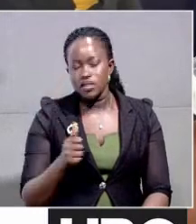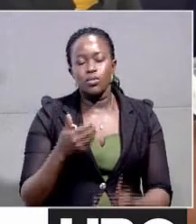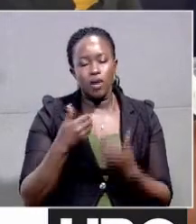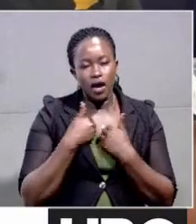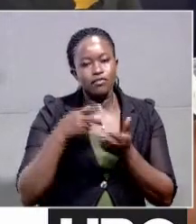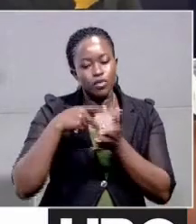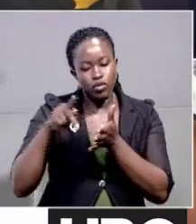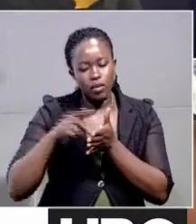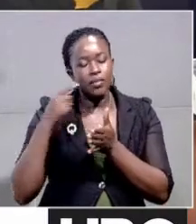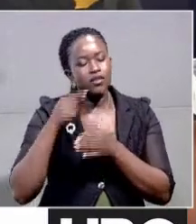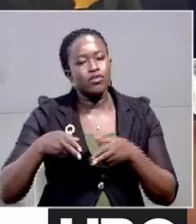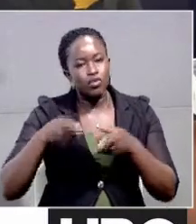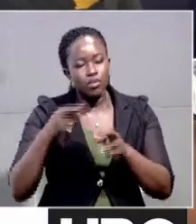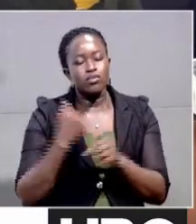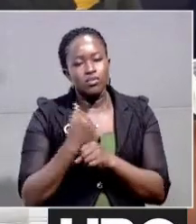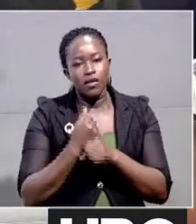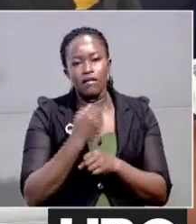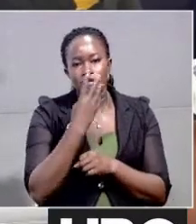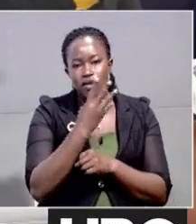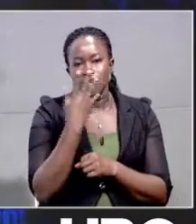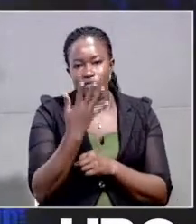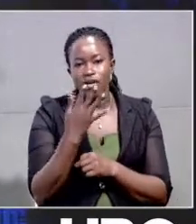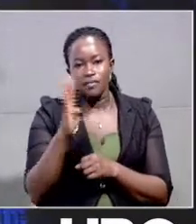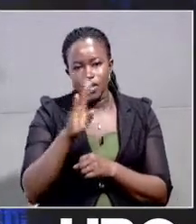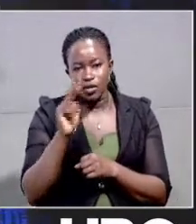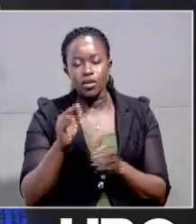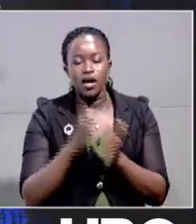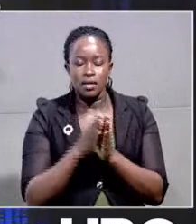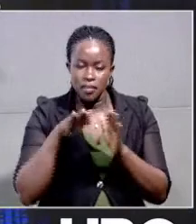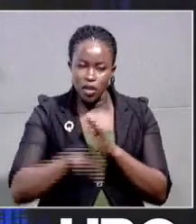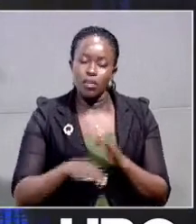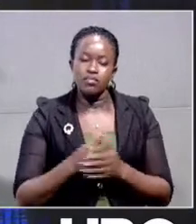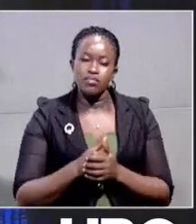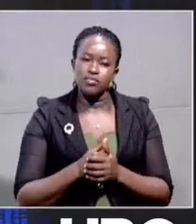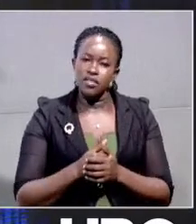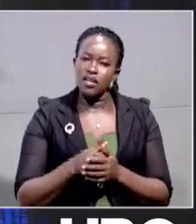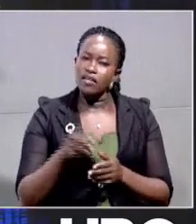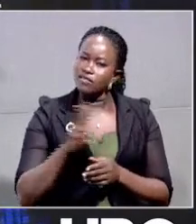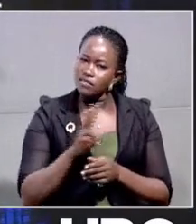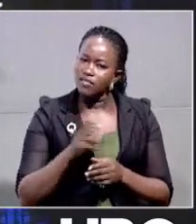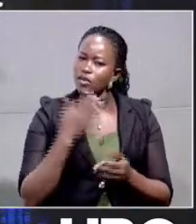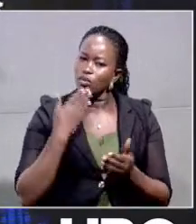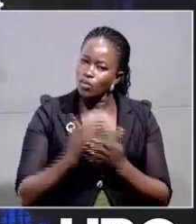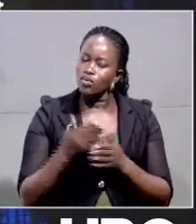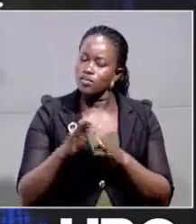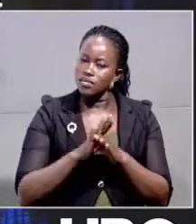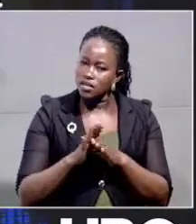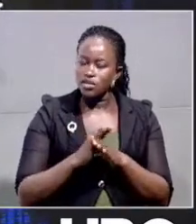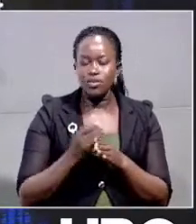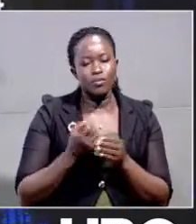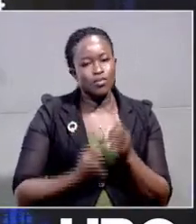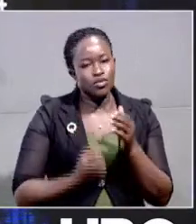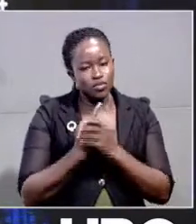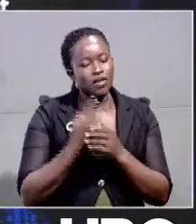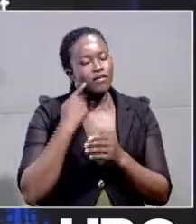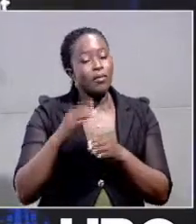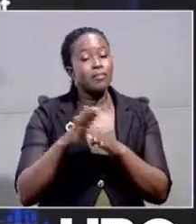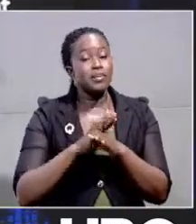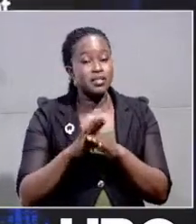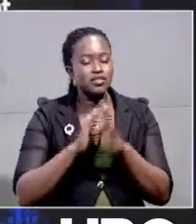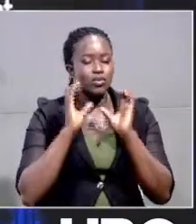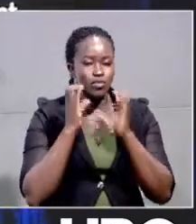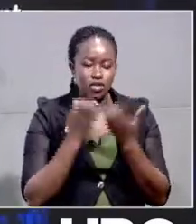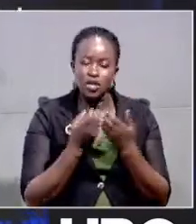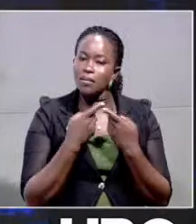roadworks, 45 billion and below. It may seem like a lucrative business opportunity for the business community.